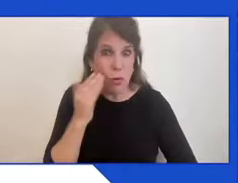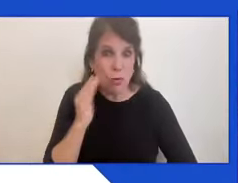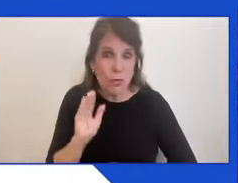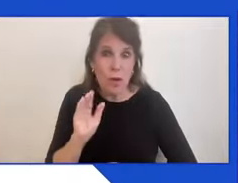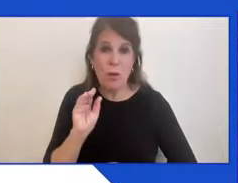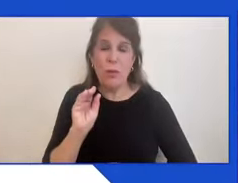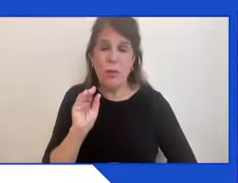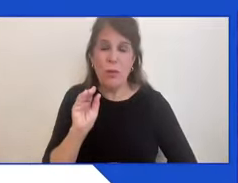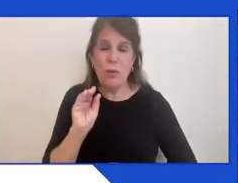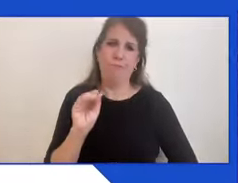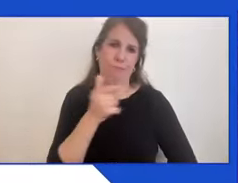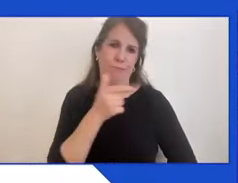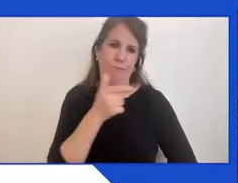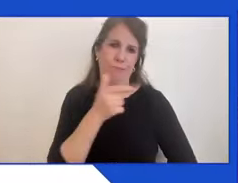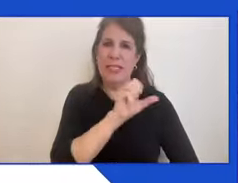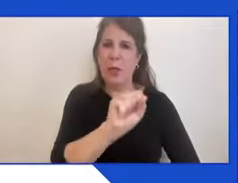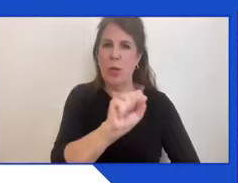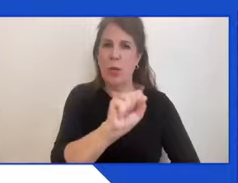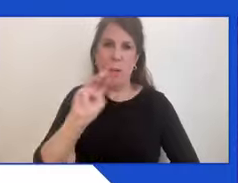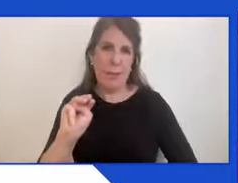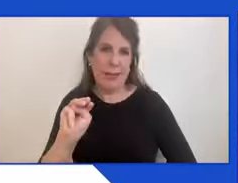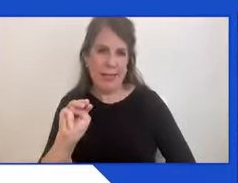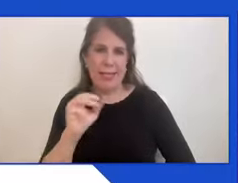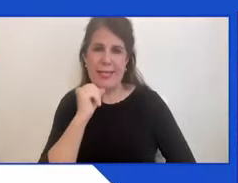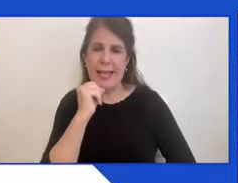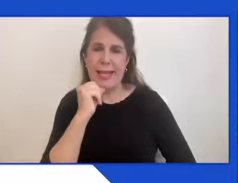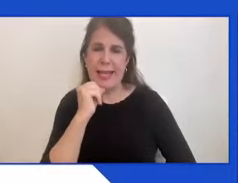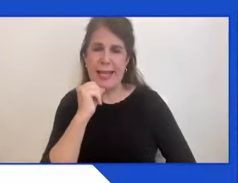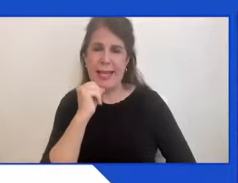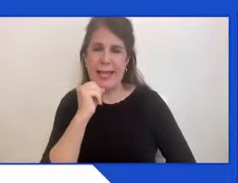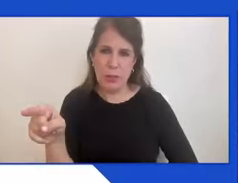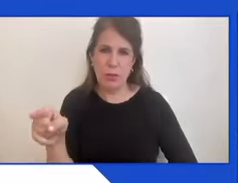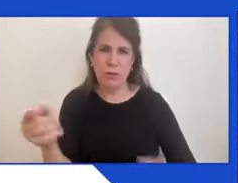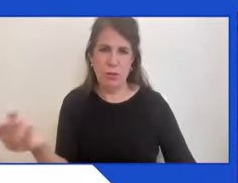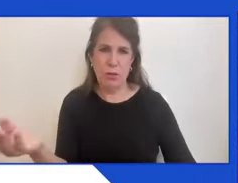telling you that. And you might want to ask yourself why. But